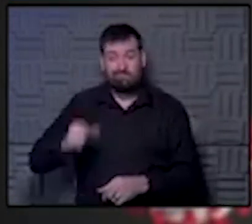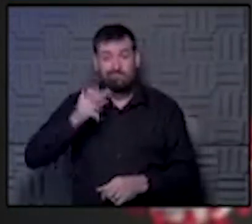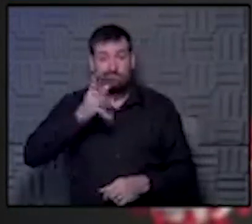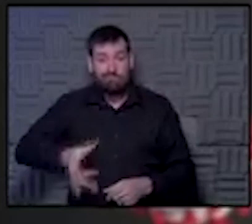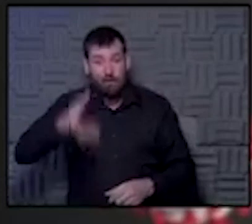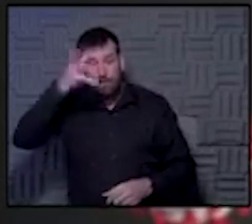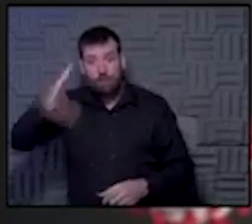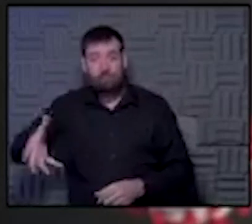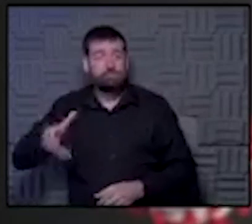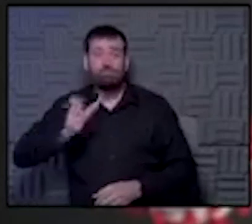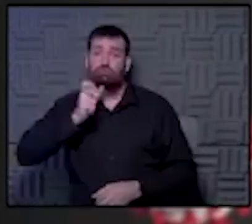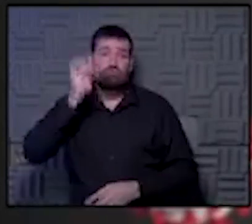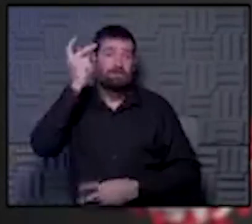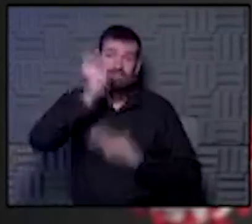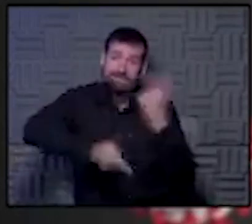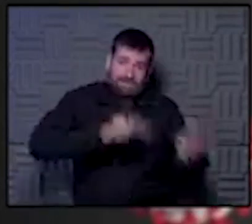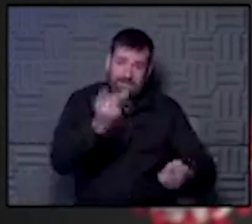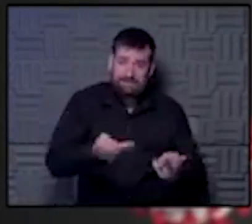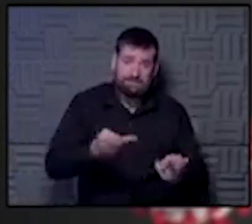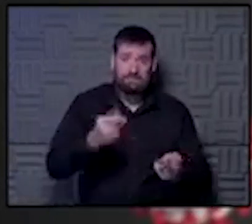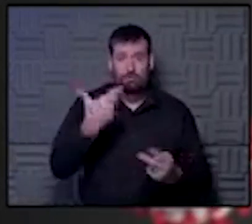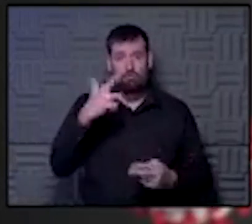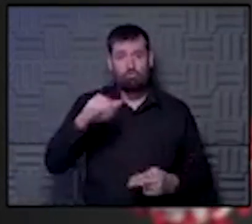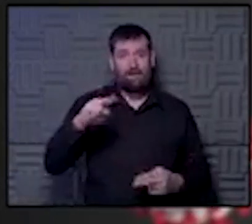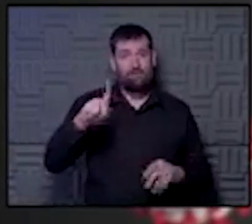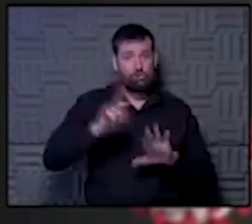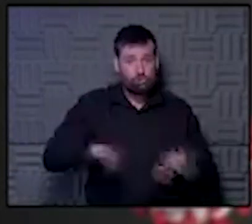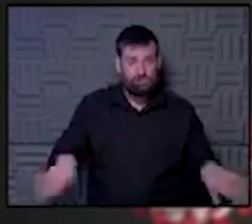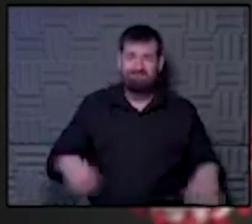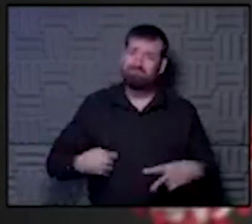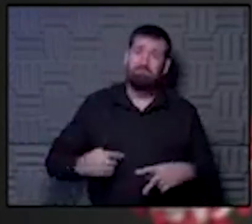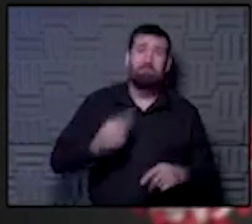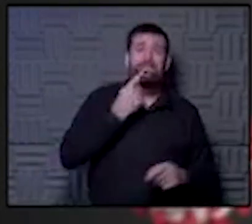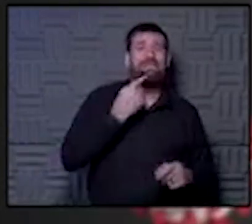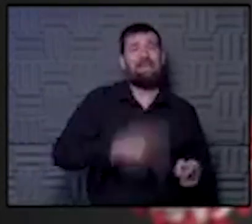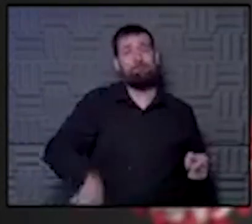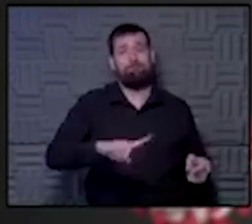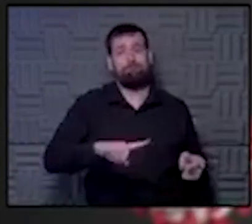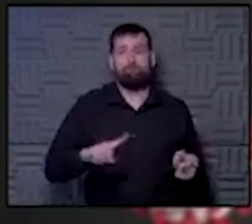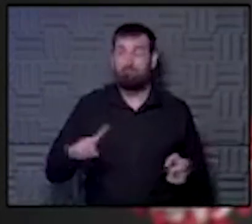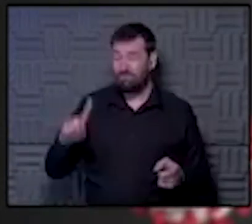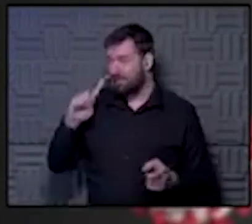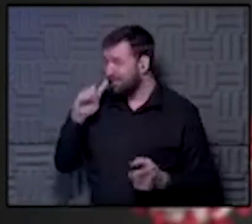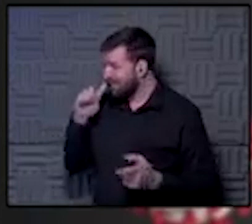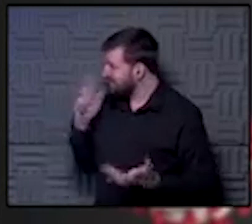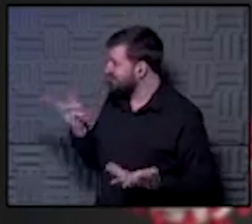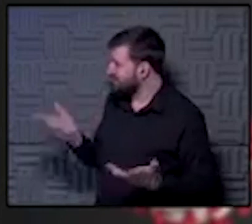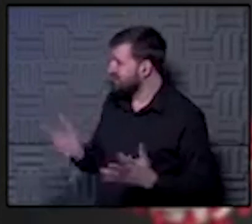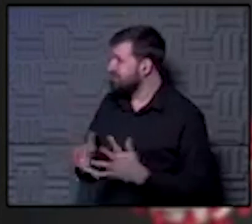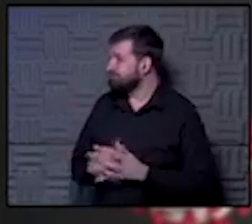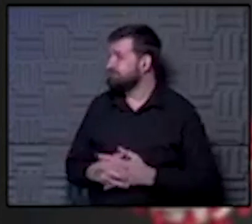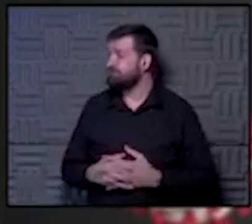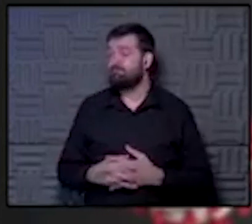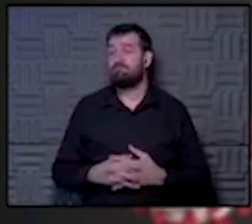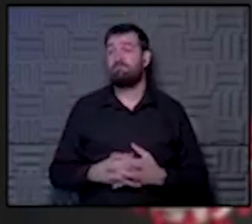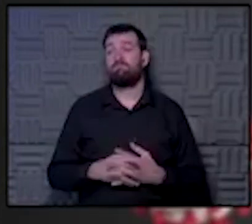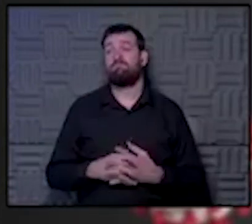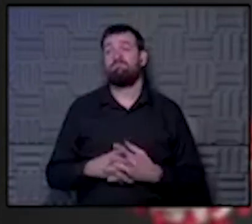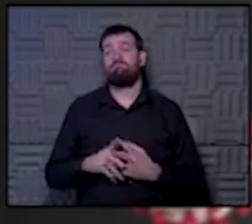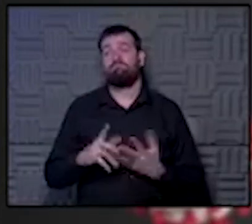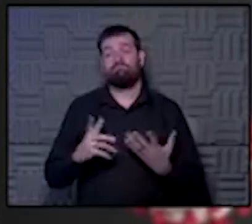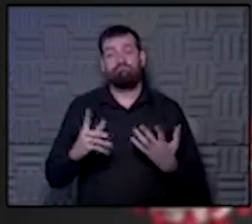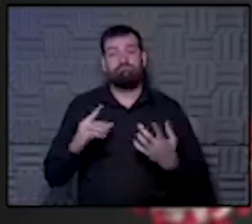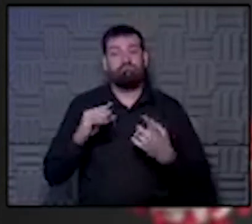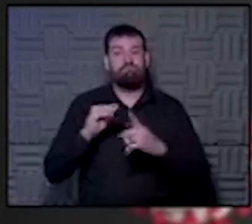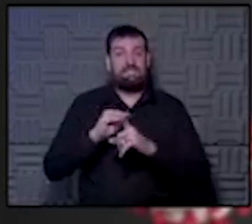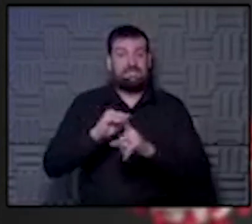not visit our grandchildren? We miss them so much. That's a great question, Hawk. What do you think? Yeah, I think if it's an exposure